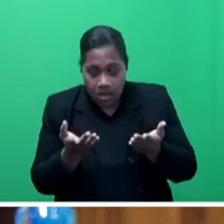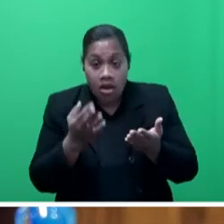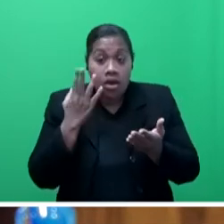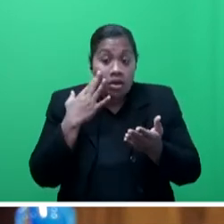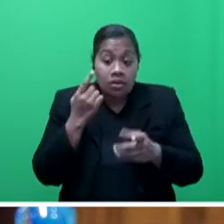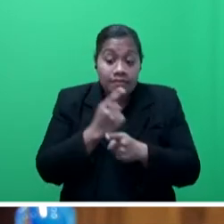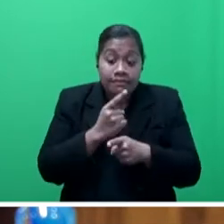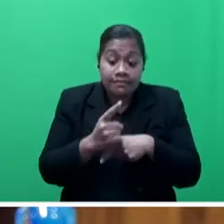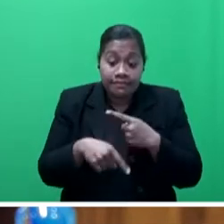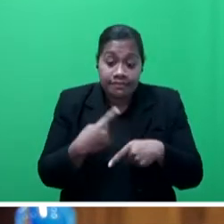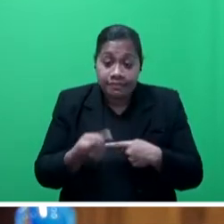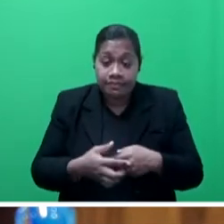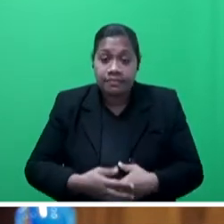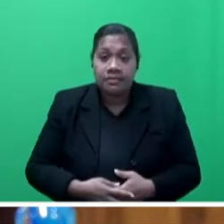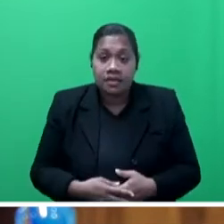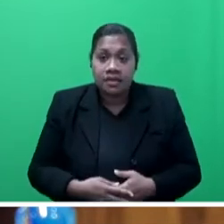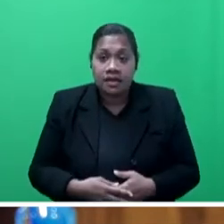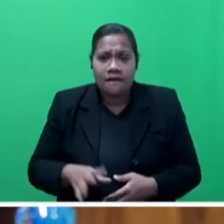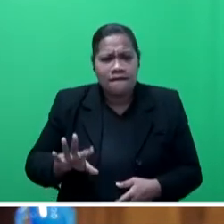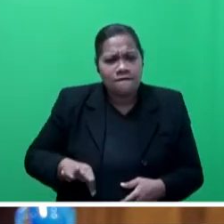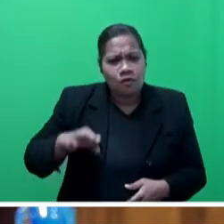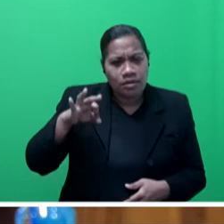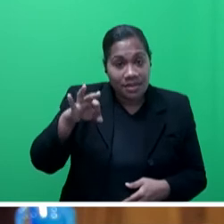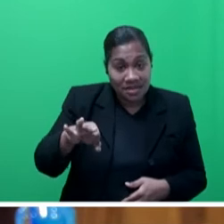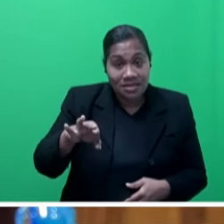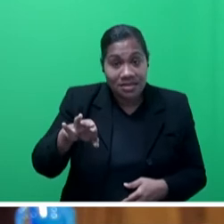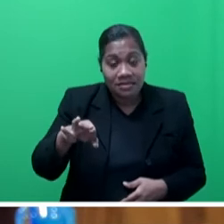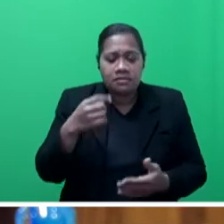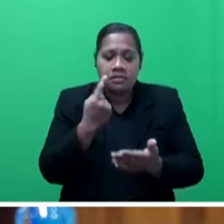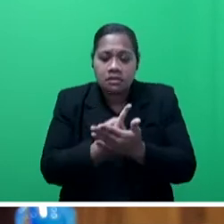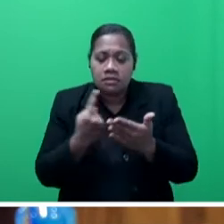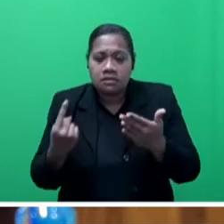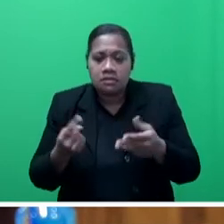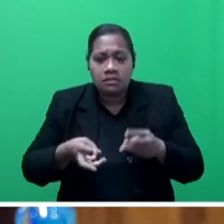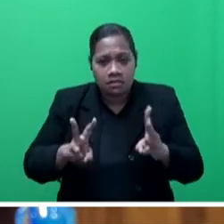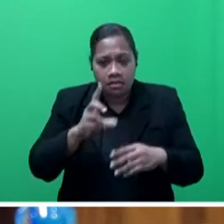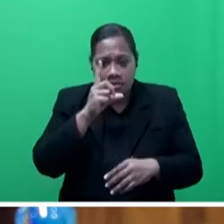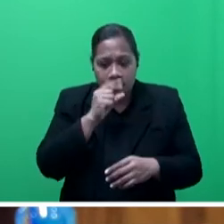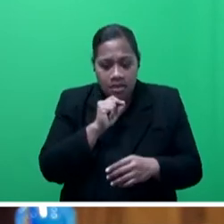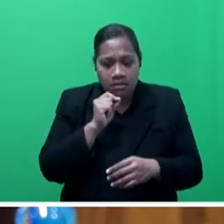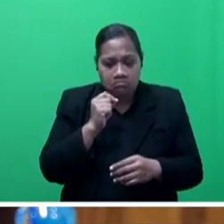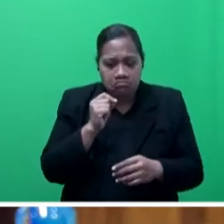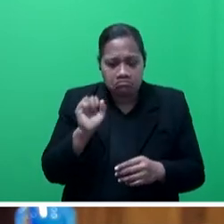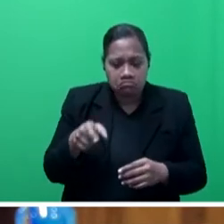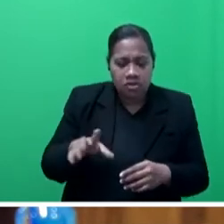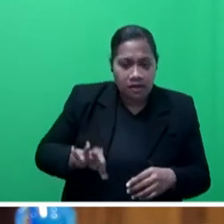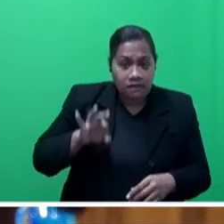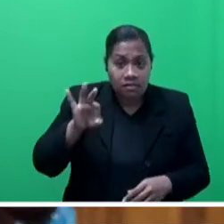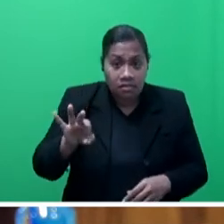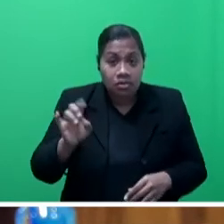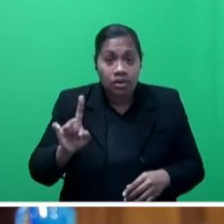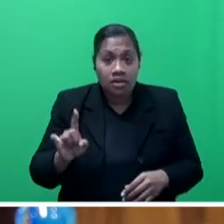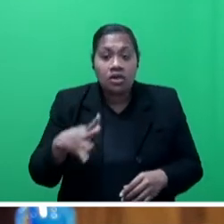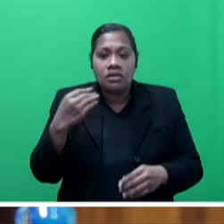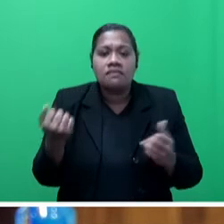affordability, then the only way to pretty much guarantee affordability is to have sufficient